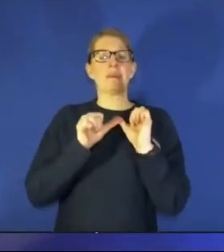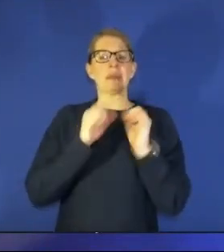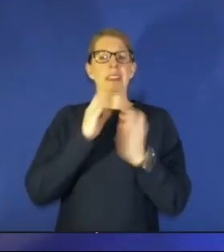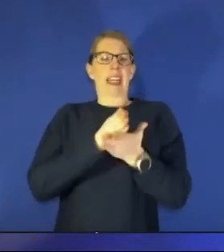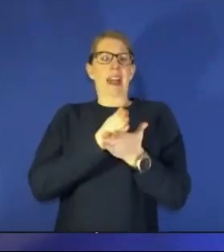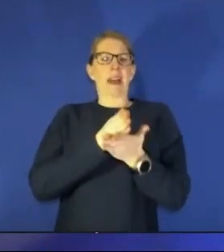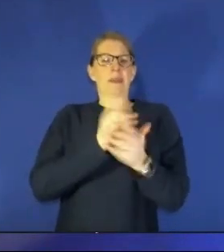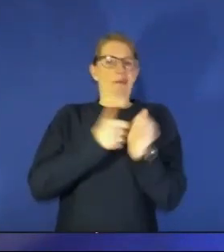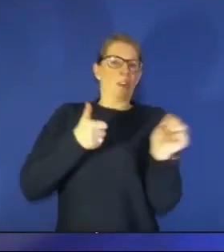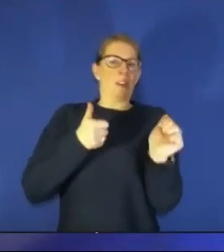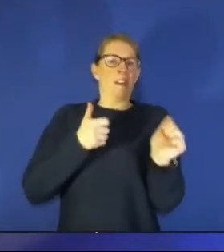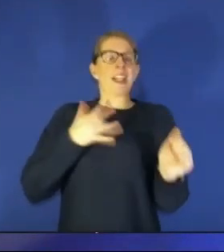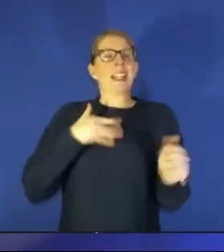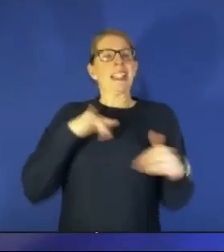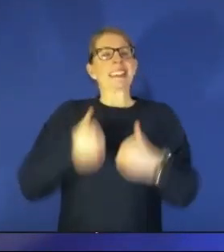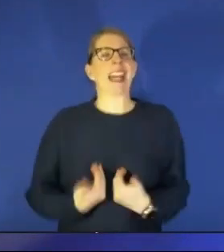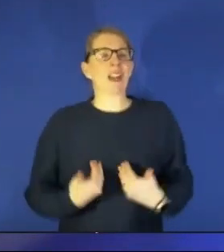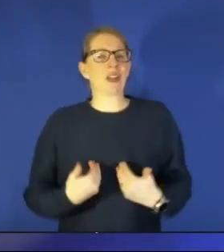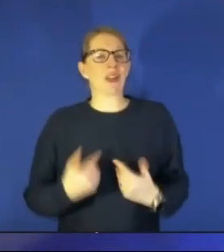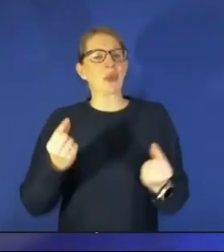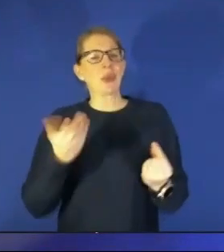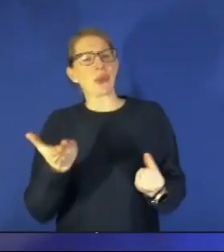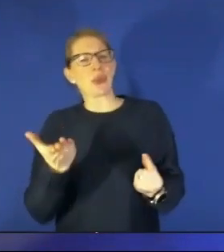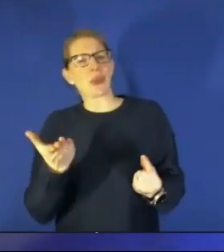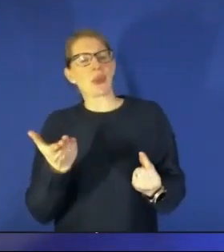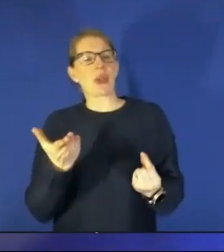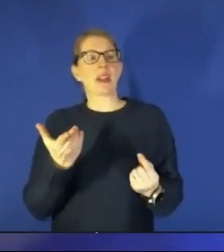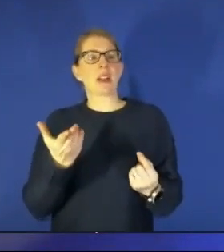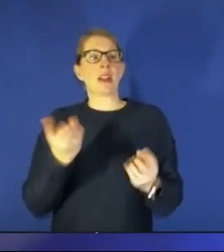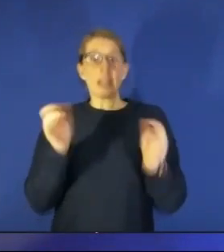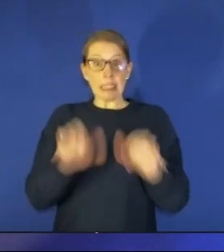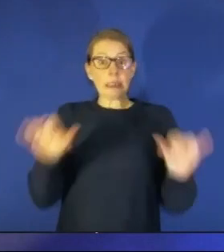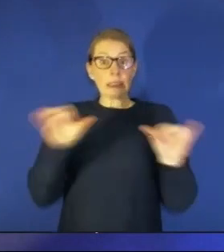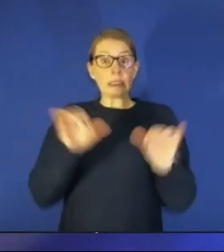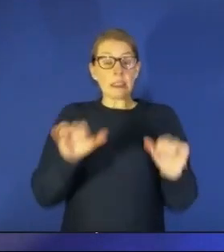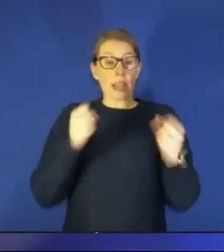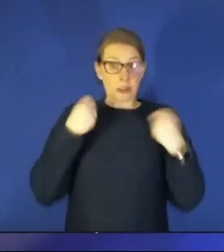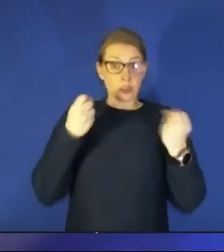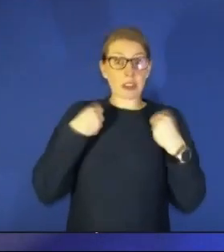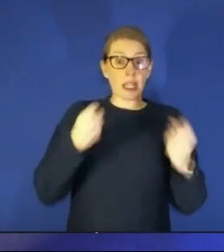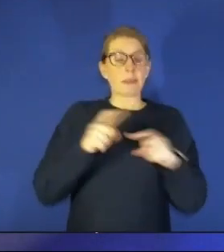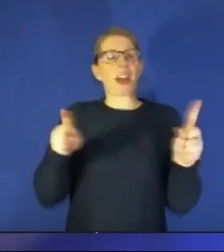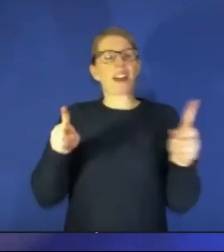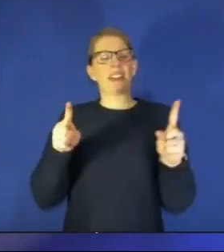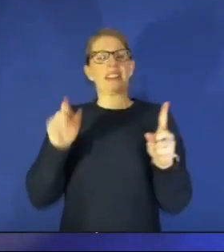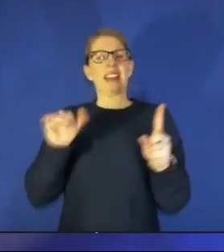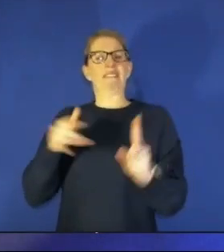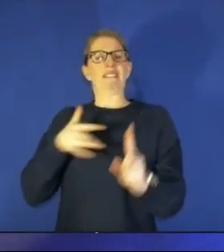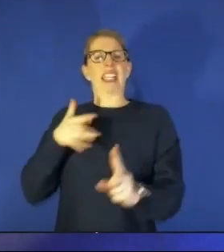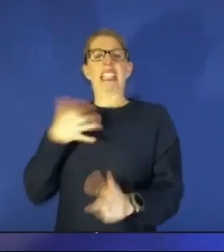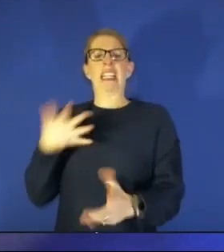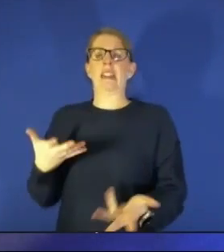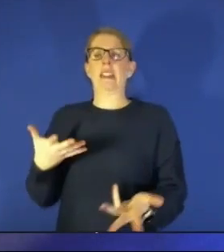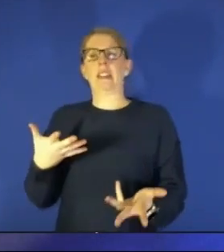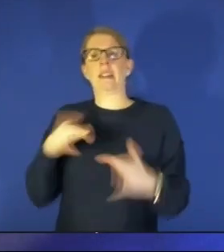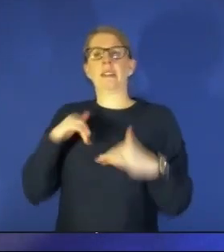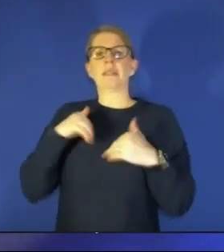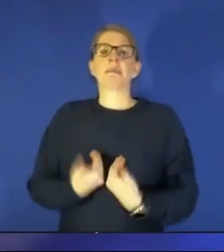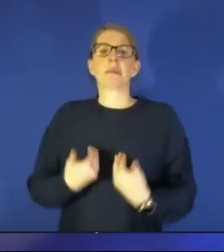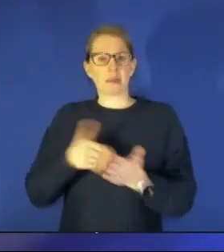you do? I know the consistency in your exercise, but just that feeling of being tired all the